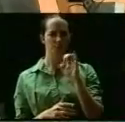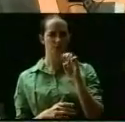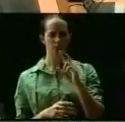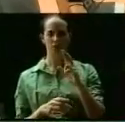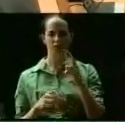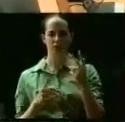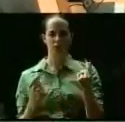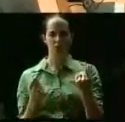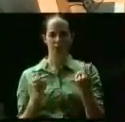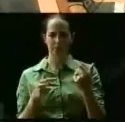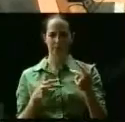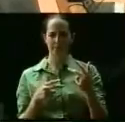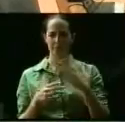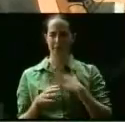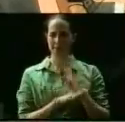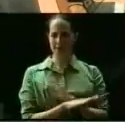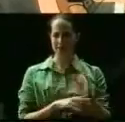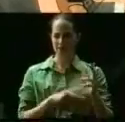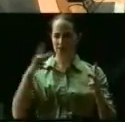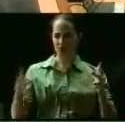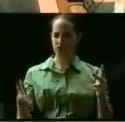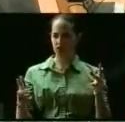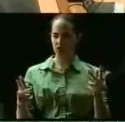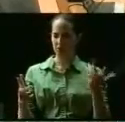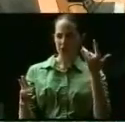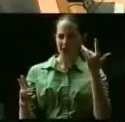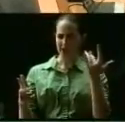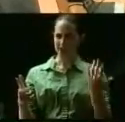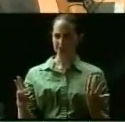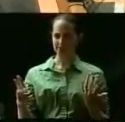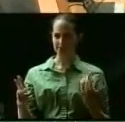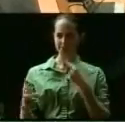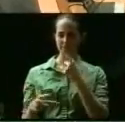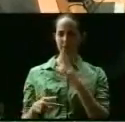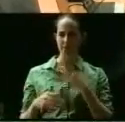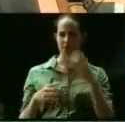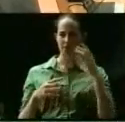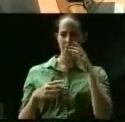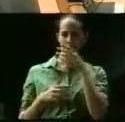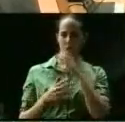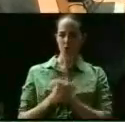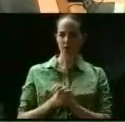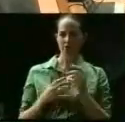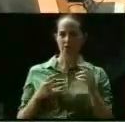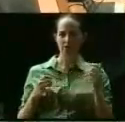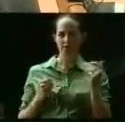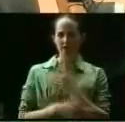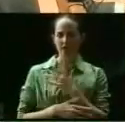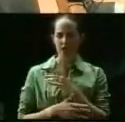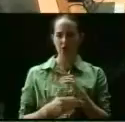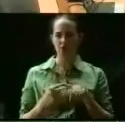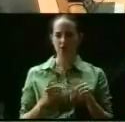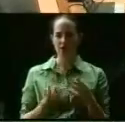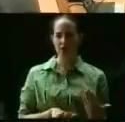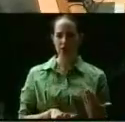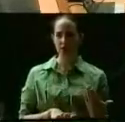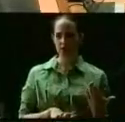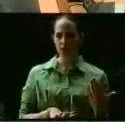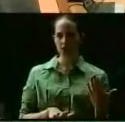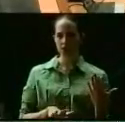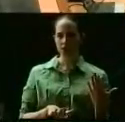business? I'm not exaggerating when I tell you my wife has been terrified over this crap.